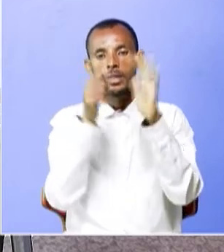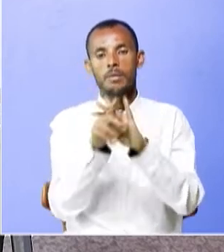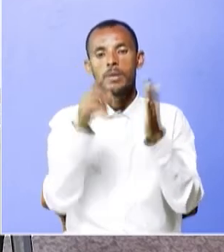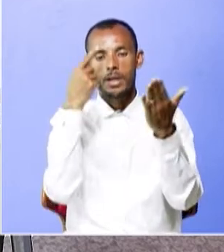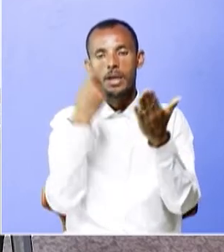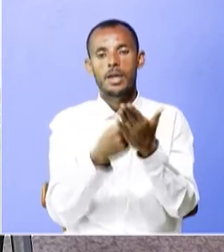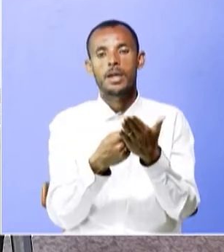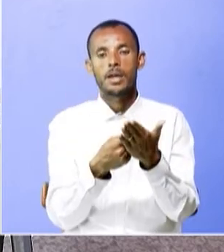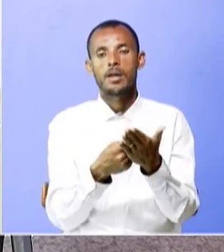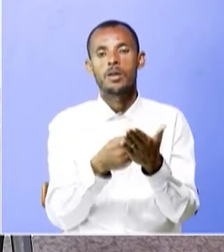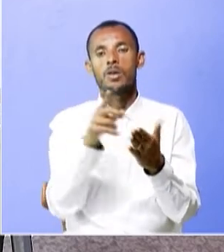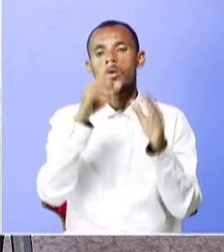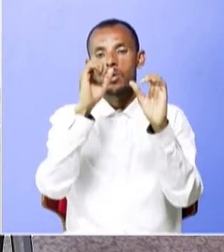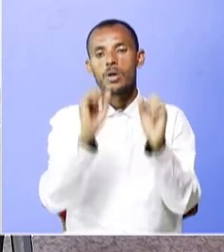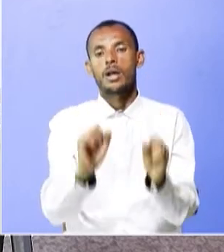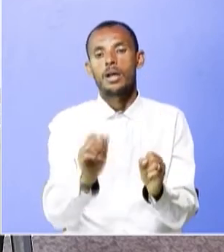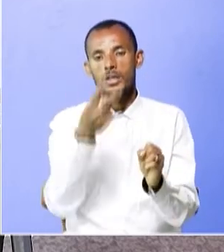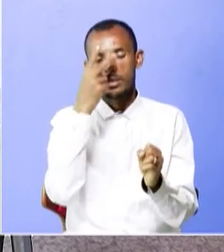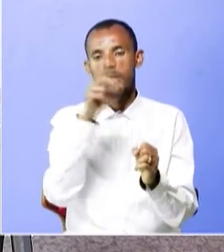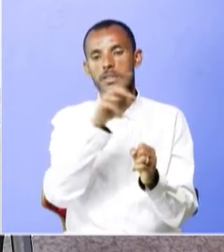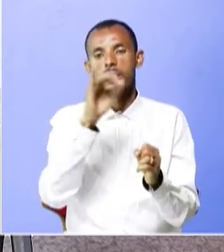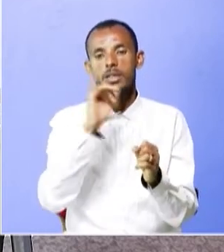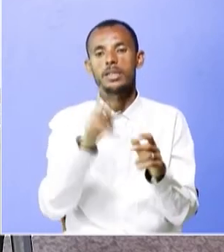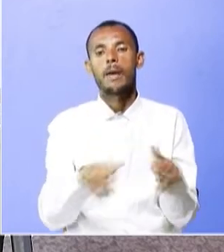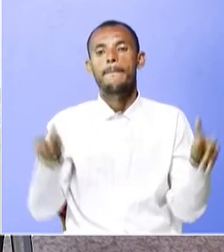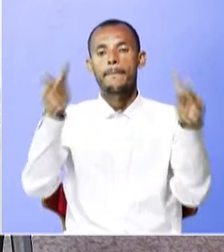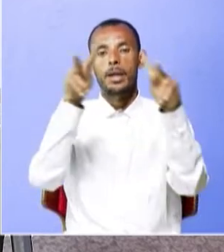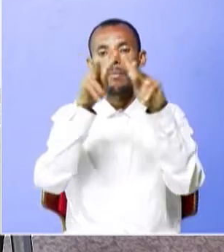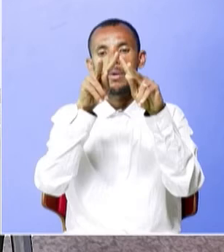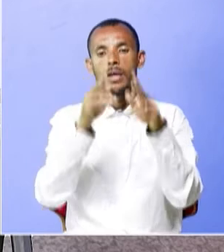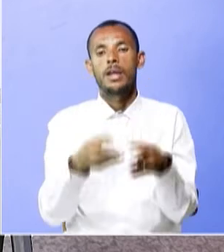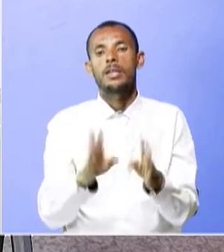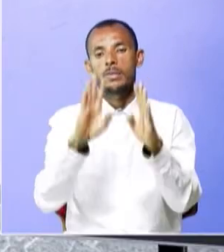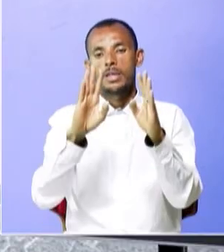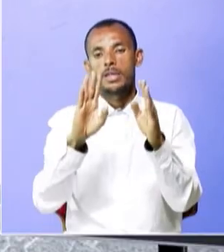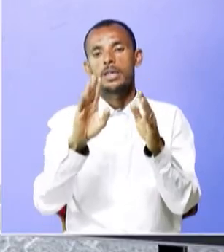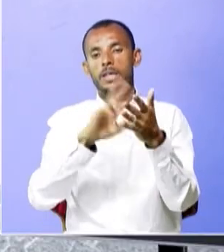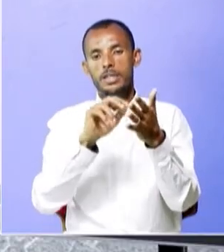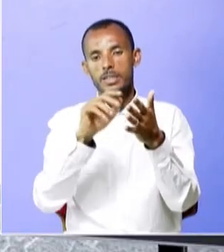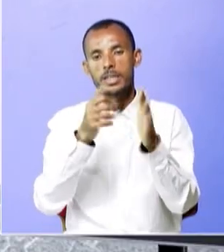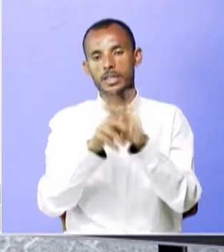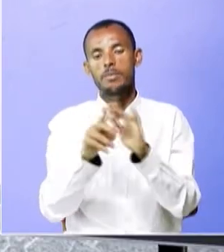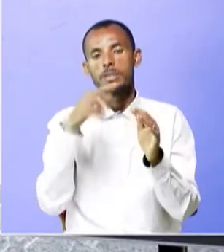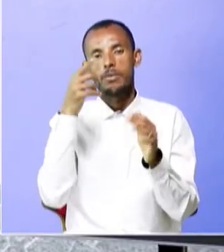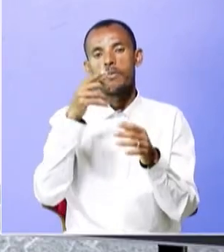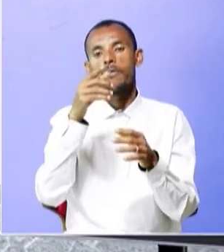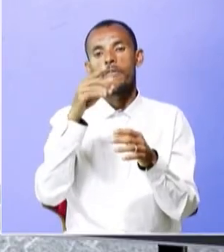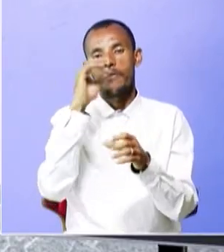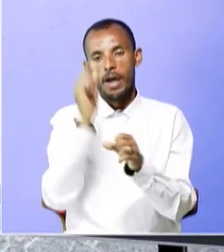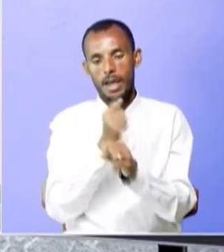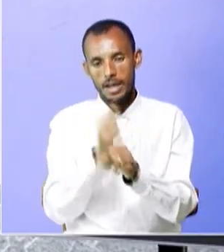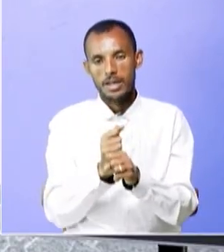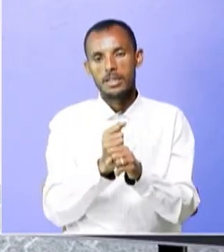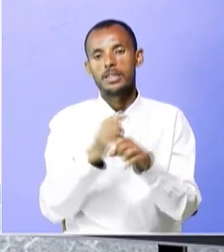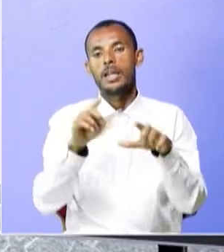here you can see there is a pyramid. Let me read what the example is saying. Find the lateral